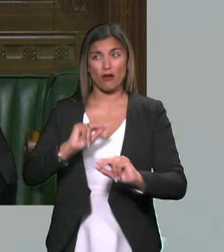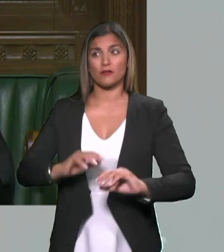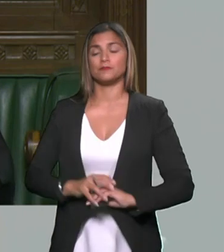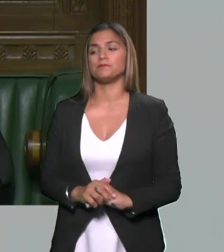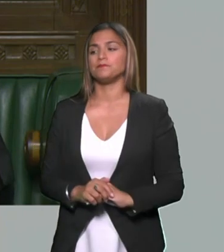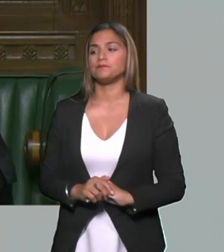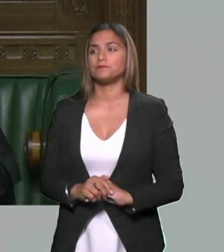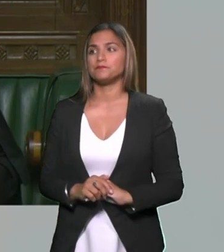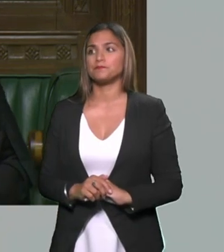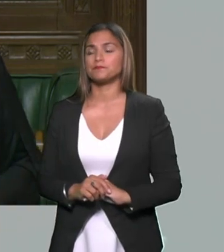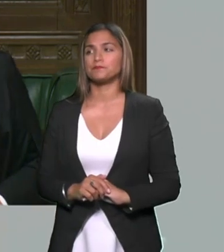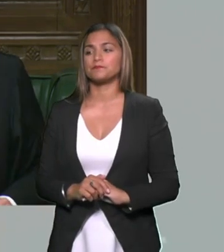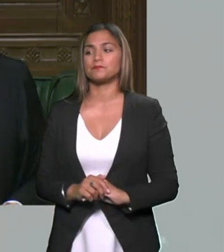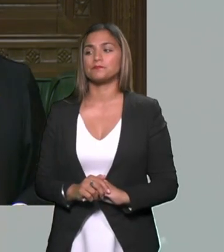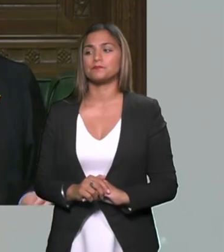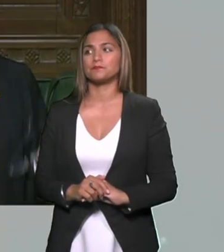Does somebody want to